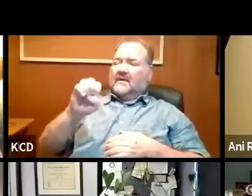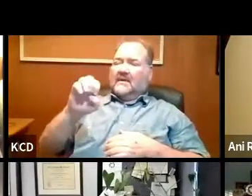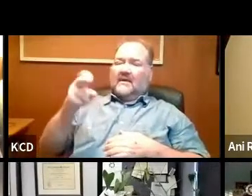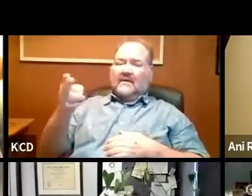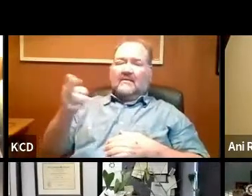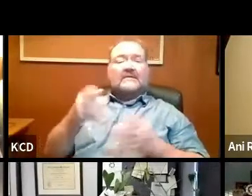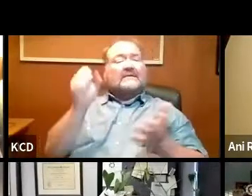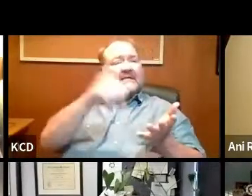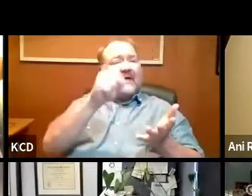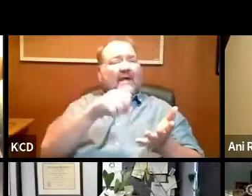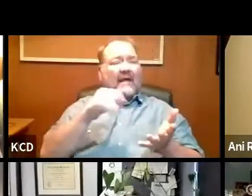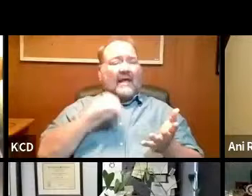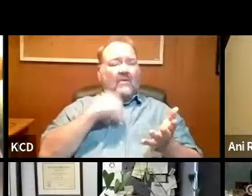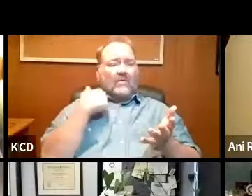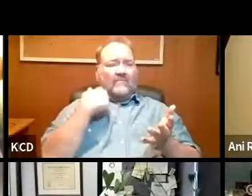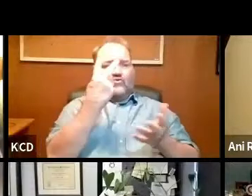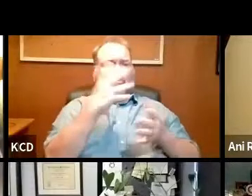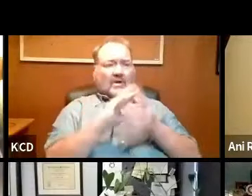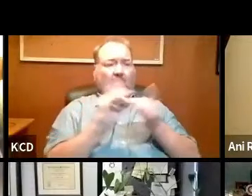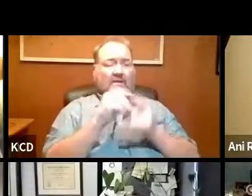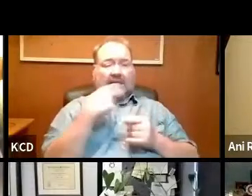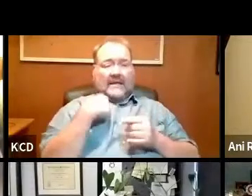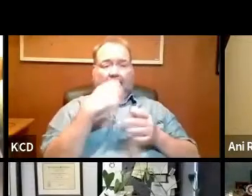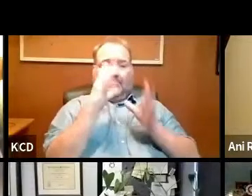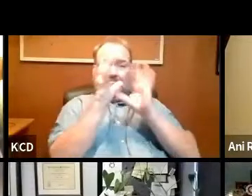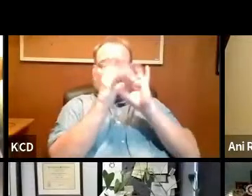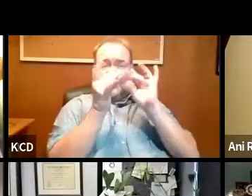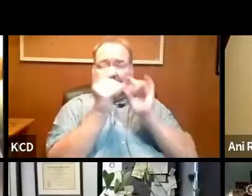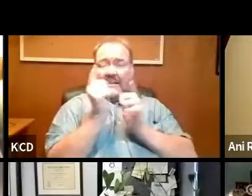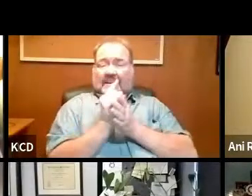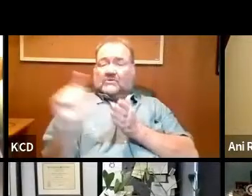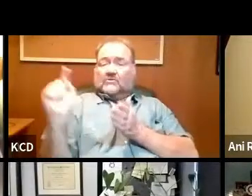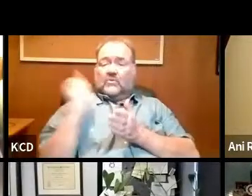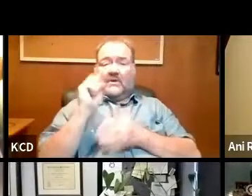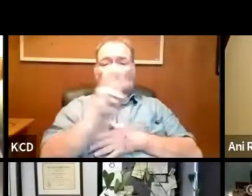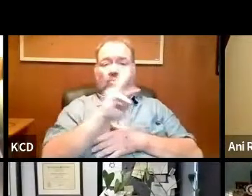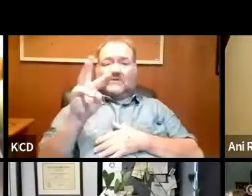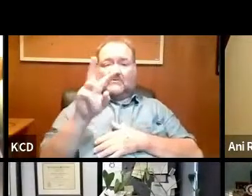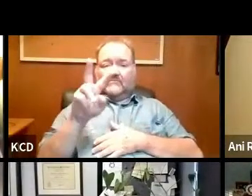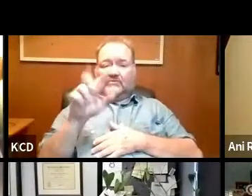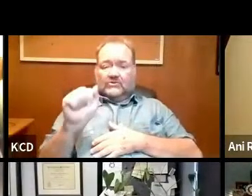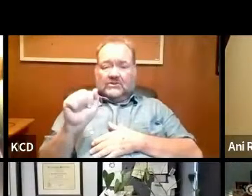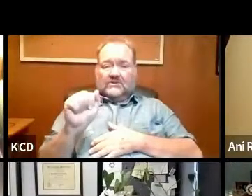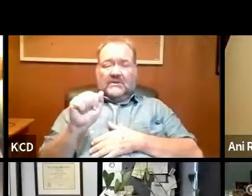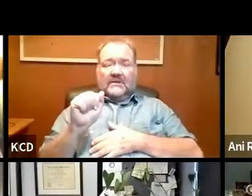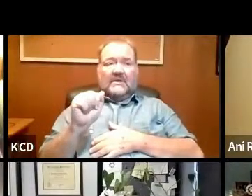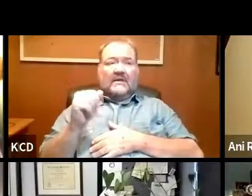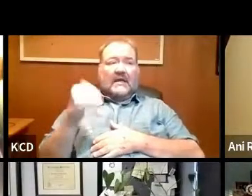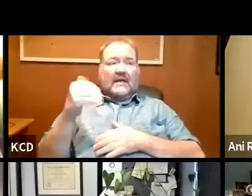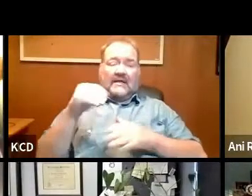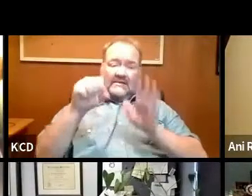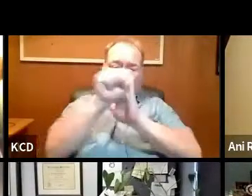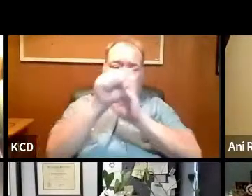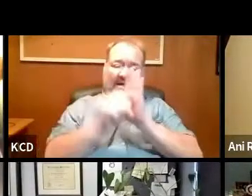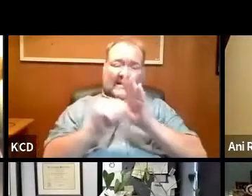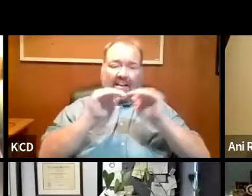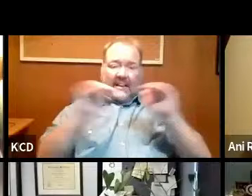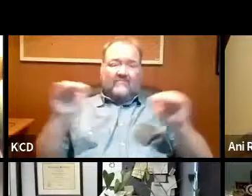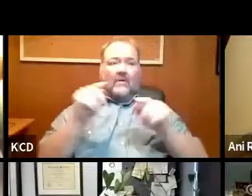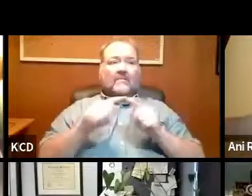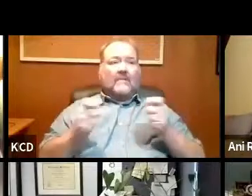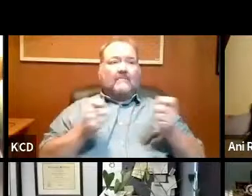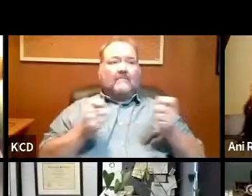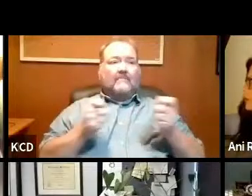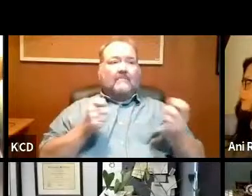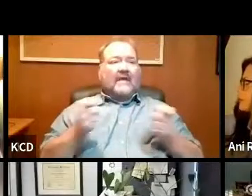on that. One is that I mentioned last week that West Virginia kind of at a state level, but managing at the